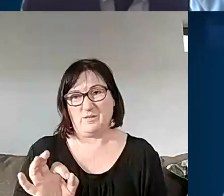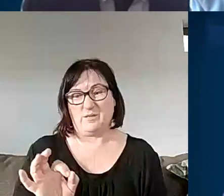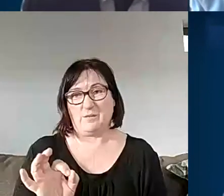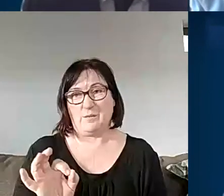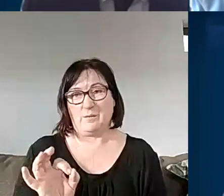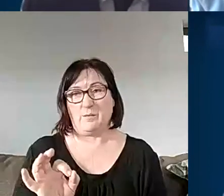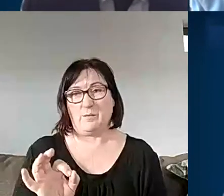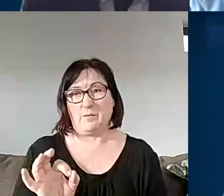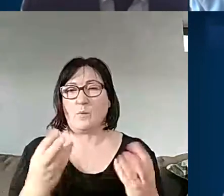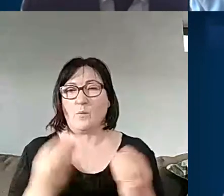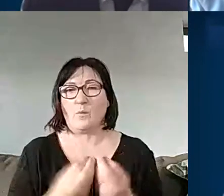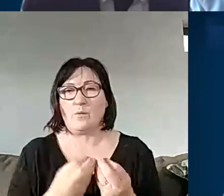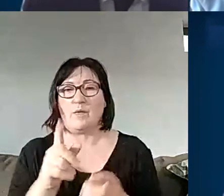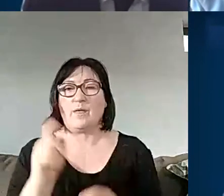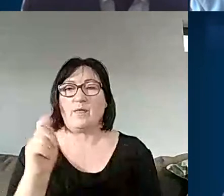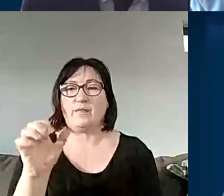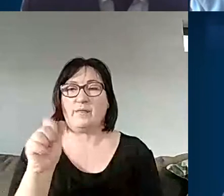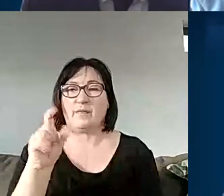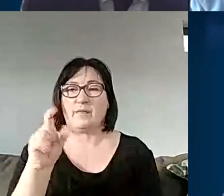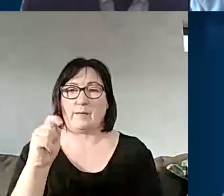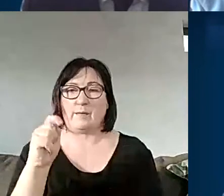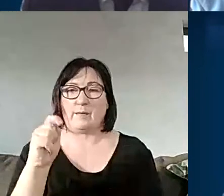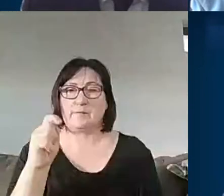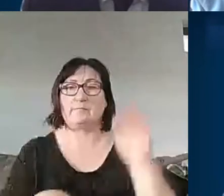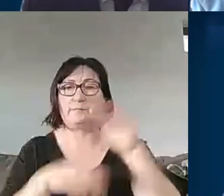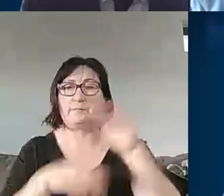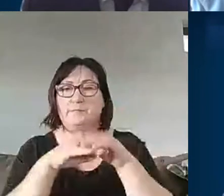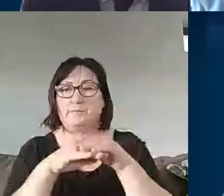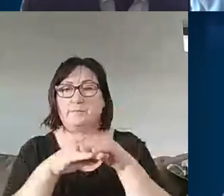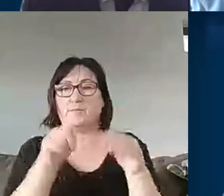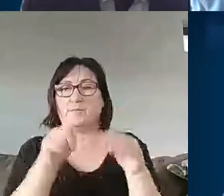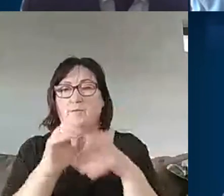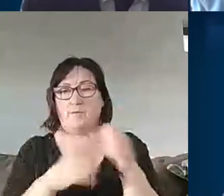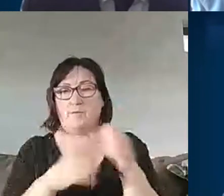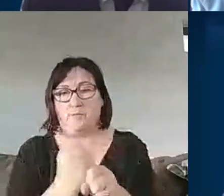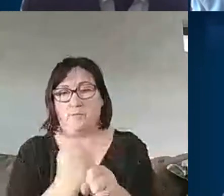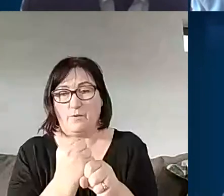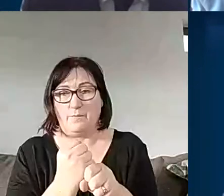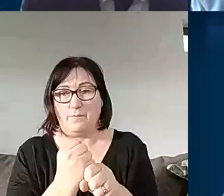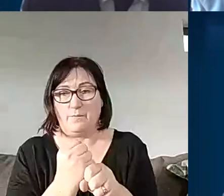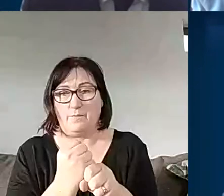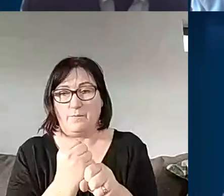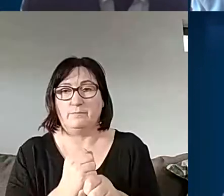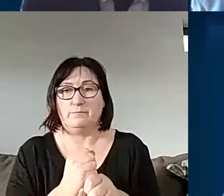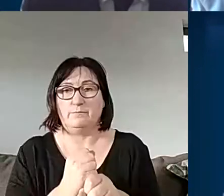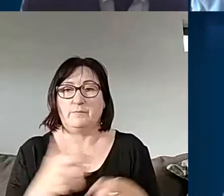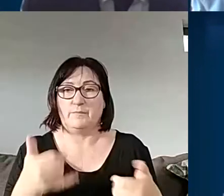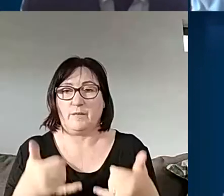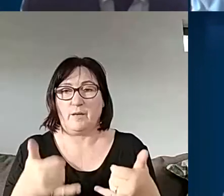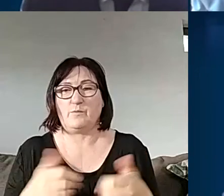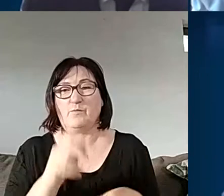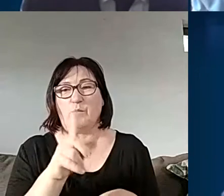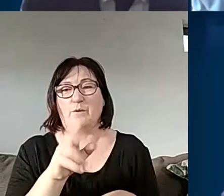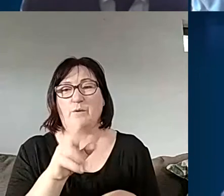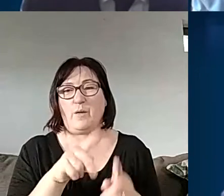tax threshold of the year. So currently it's from 1 rand up until